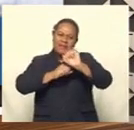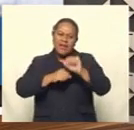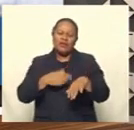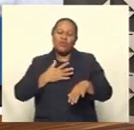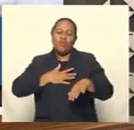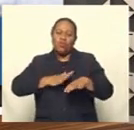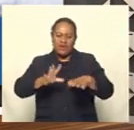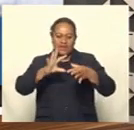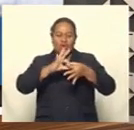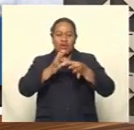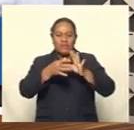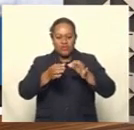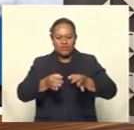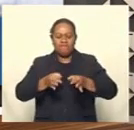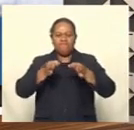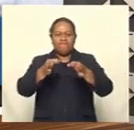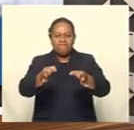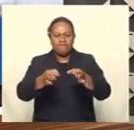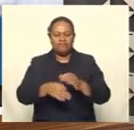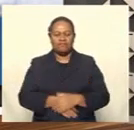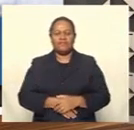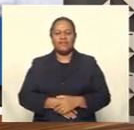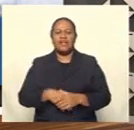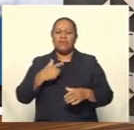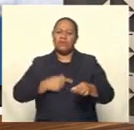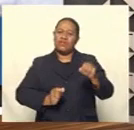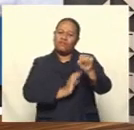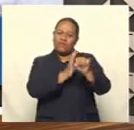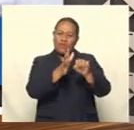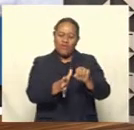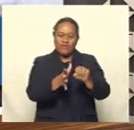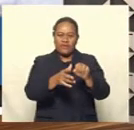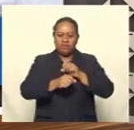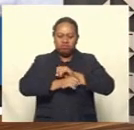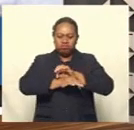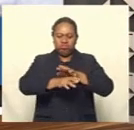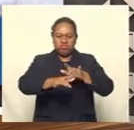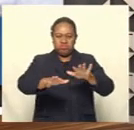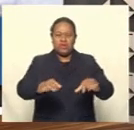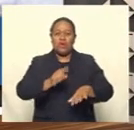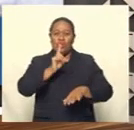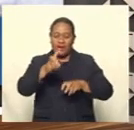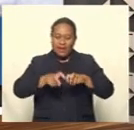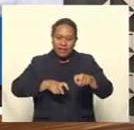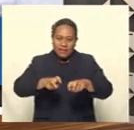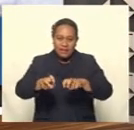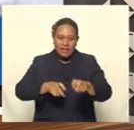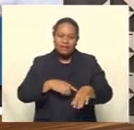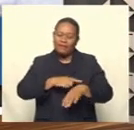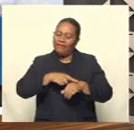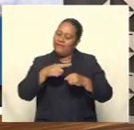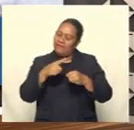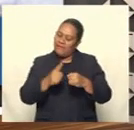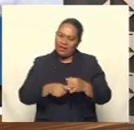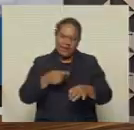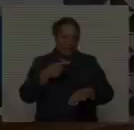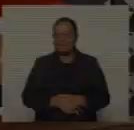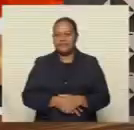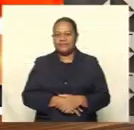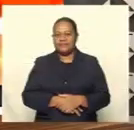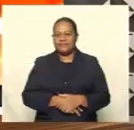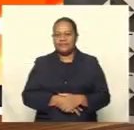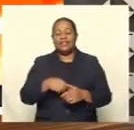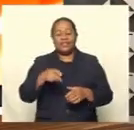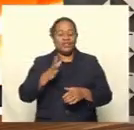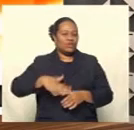or cancelled, warning of a potential COVID disaster. So what do the athletes who are in their final weeks of training think should happen?